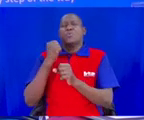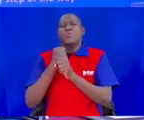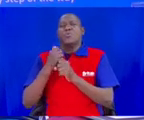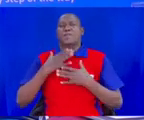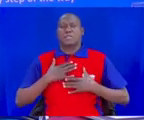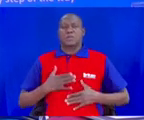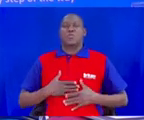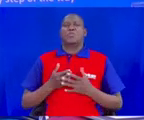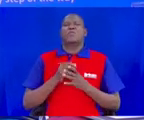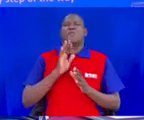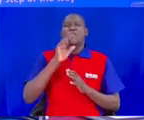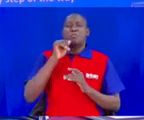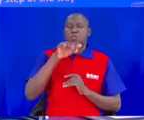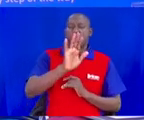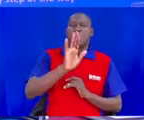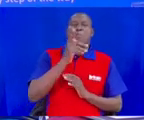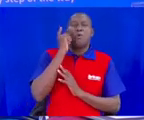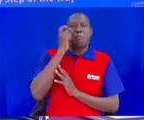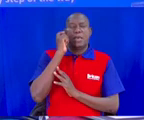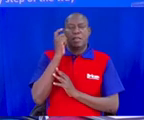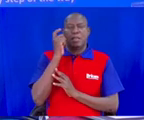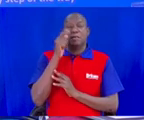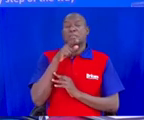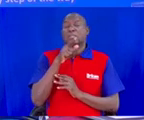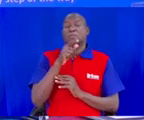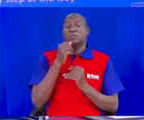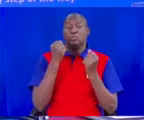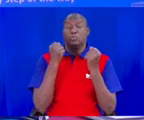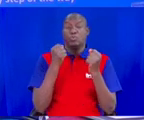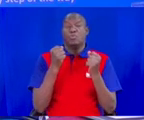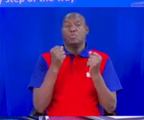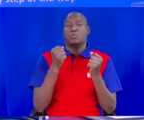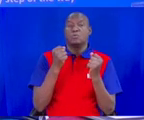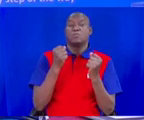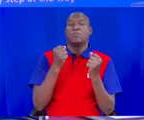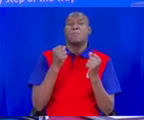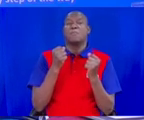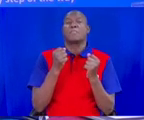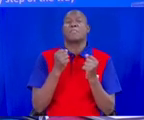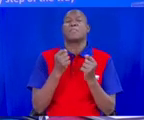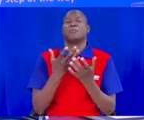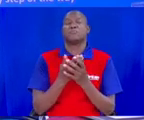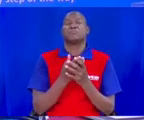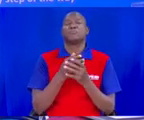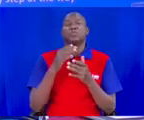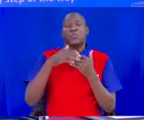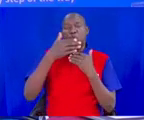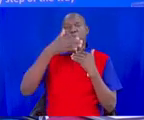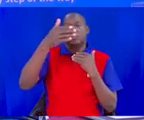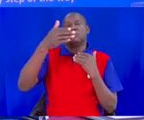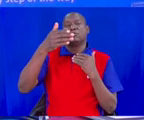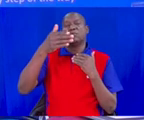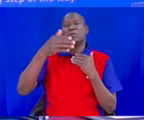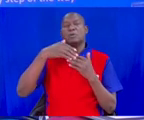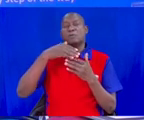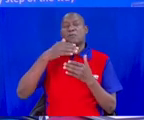convenience from your mobile device. And that is very strong functionality. It is functionality that will continue into the future. And to be honest,